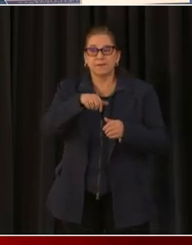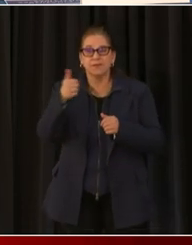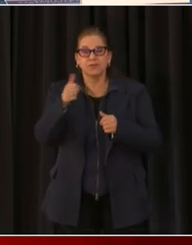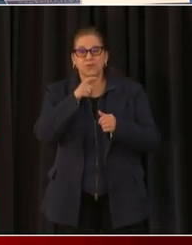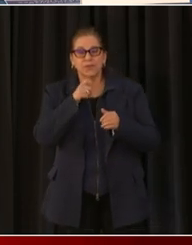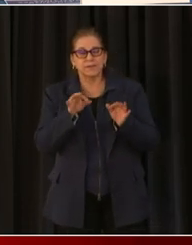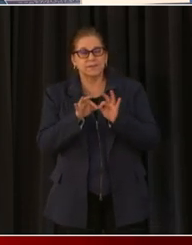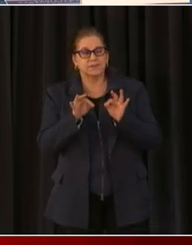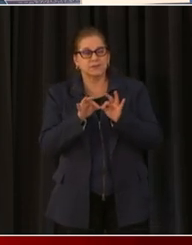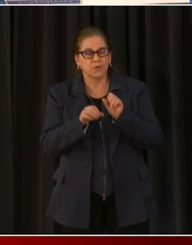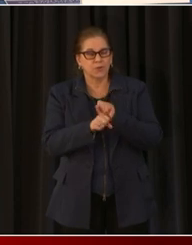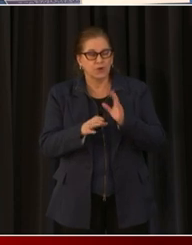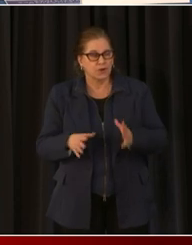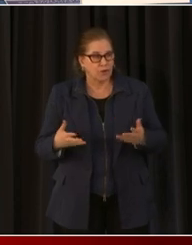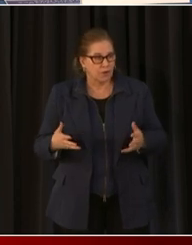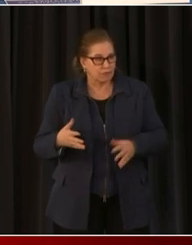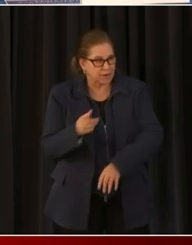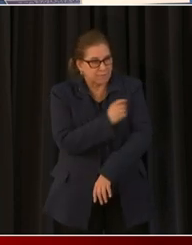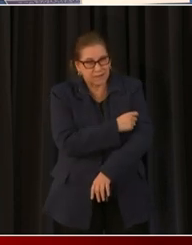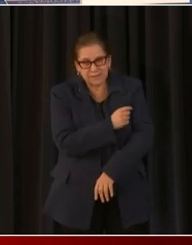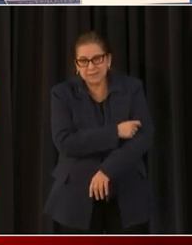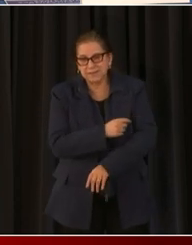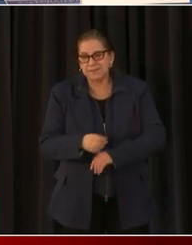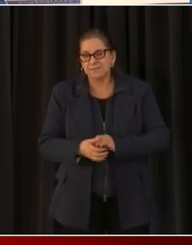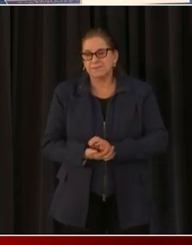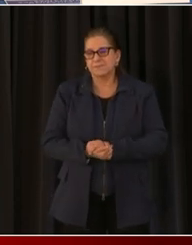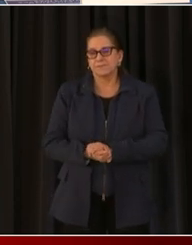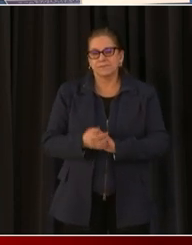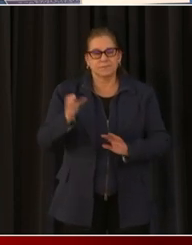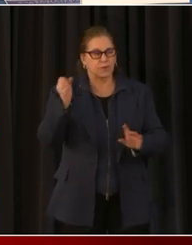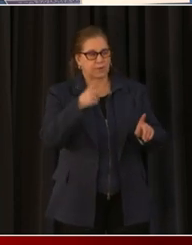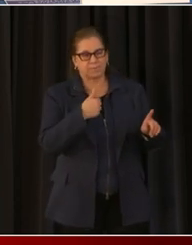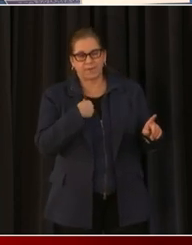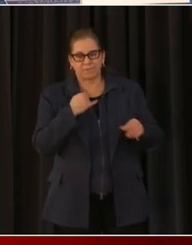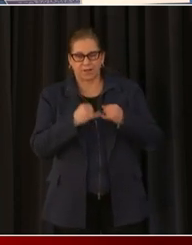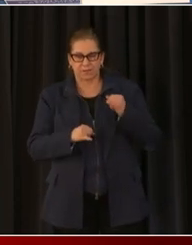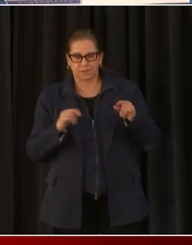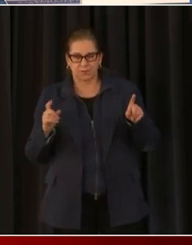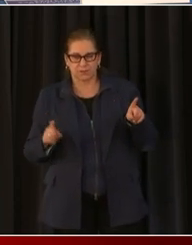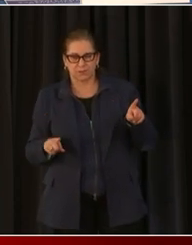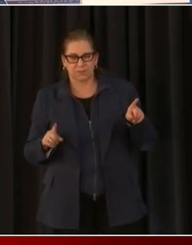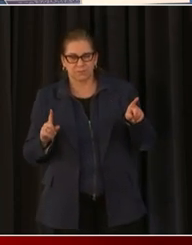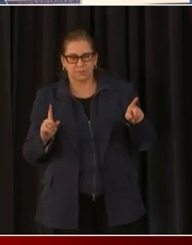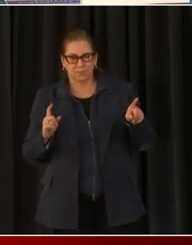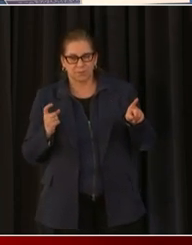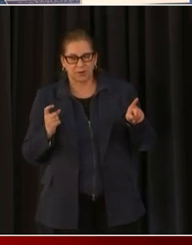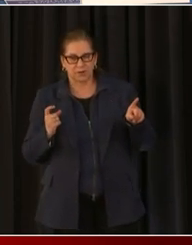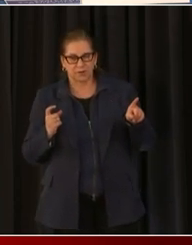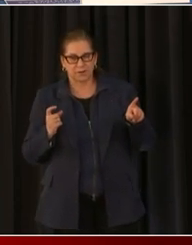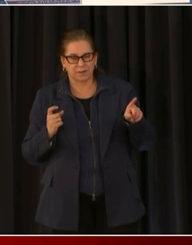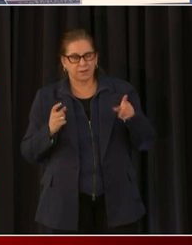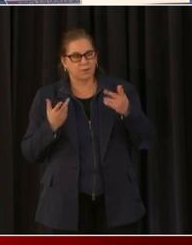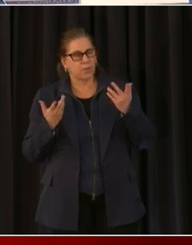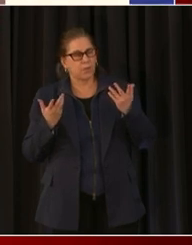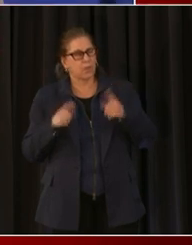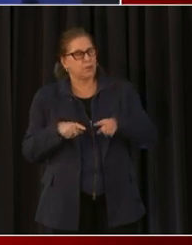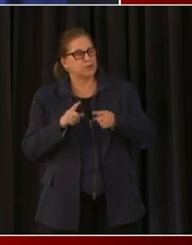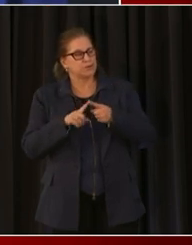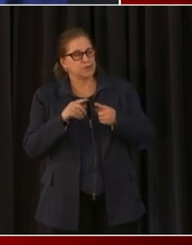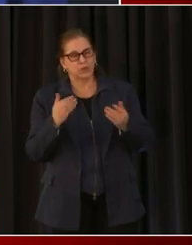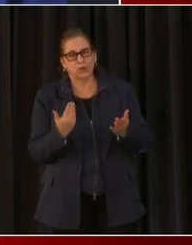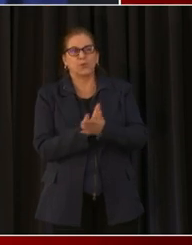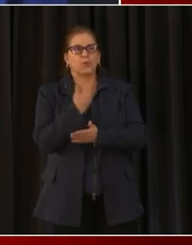workers who were previously vaccinated as well. And then my last on this round, can you update us on the variant data? The last time we spoke, you